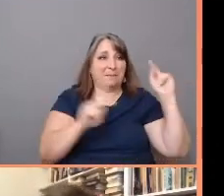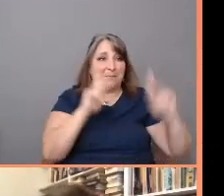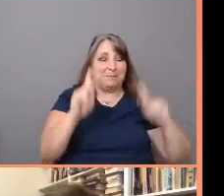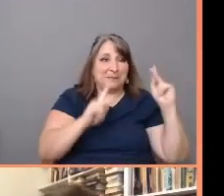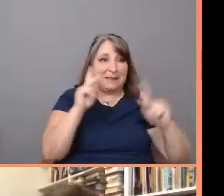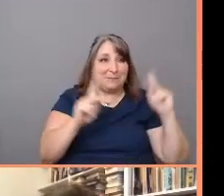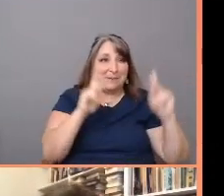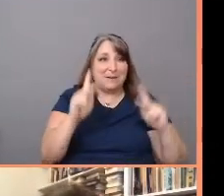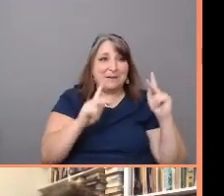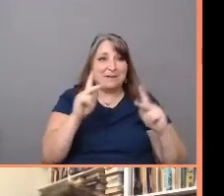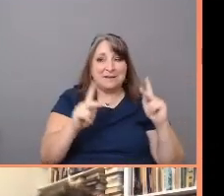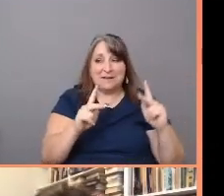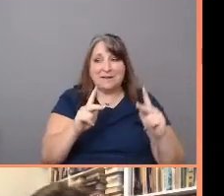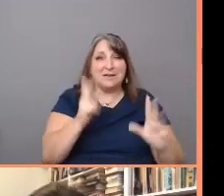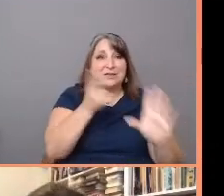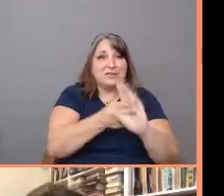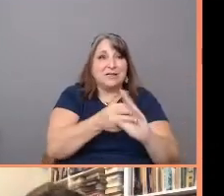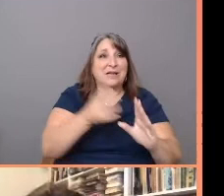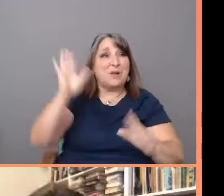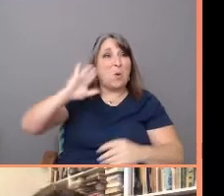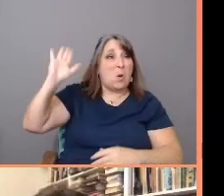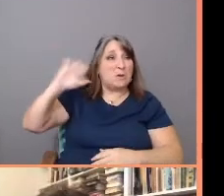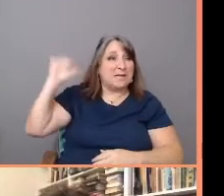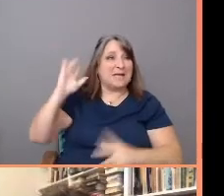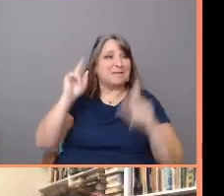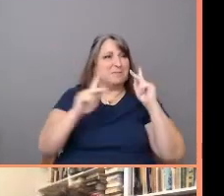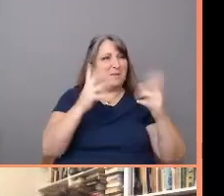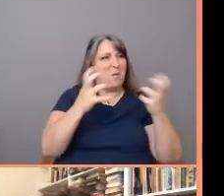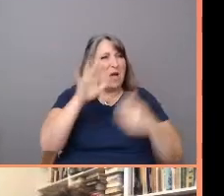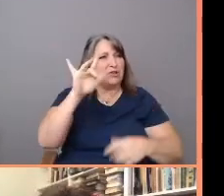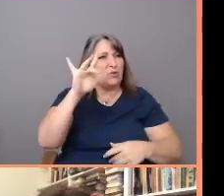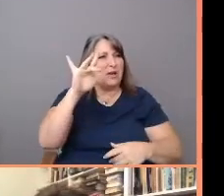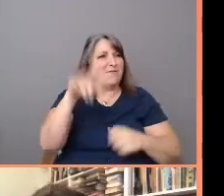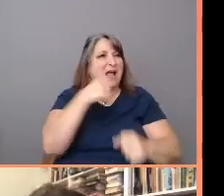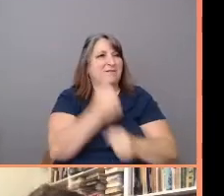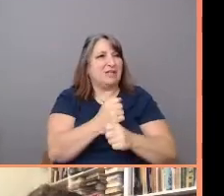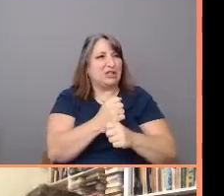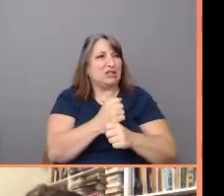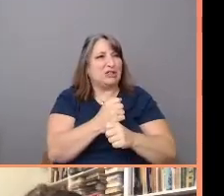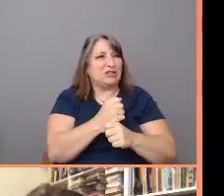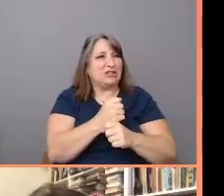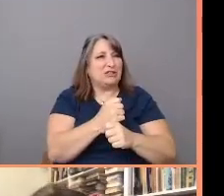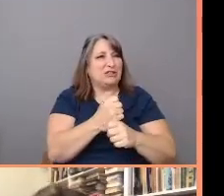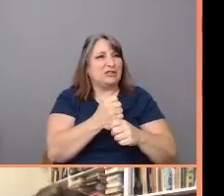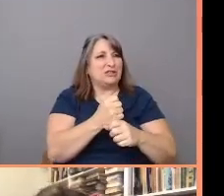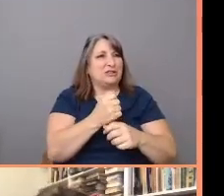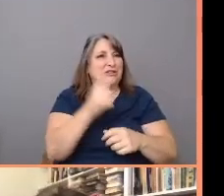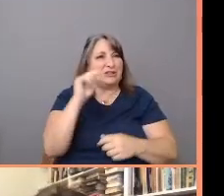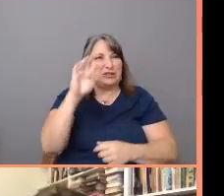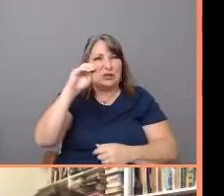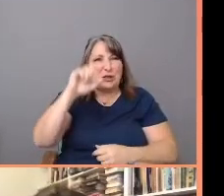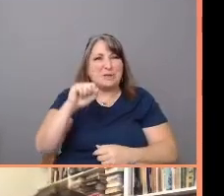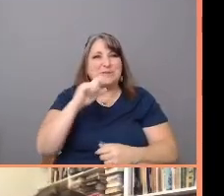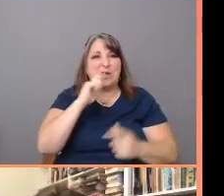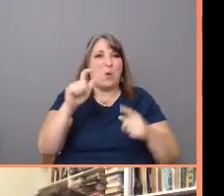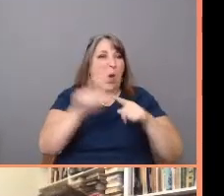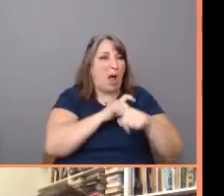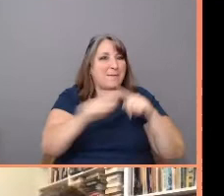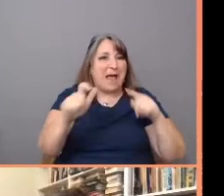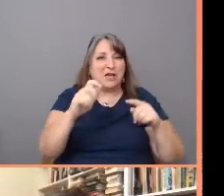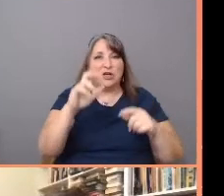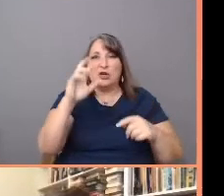the olden days, people would ask for 25-year terms. There were automatic renewals and very